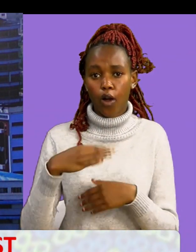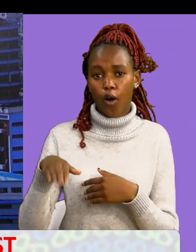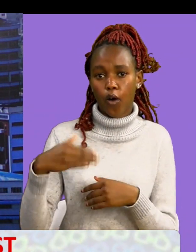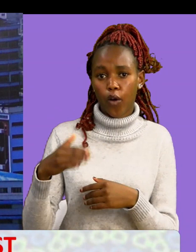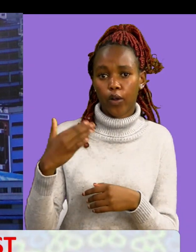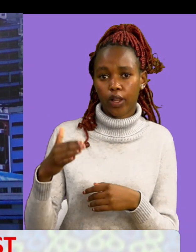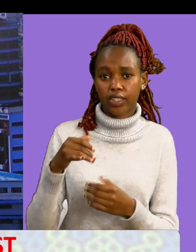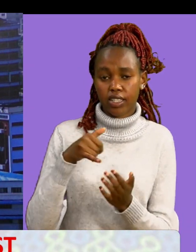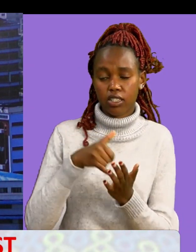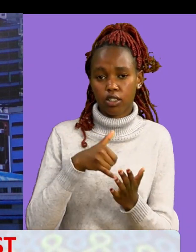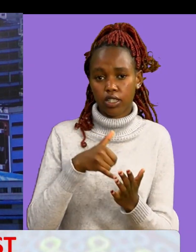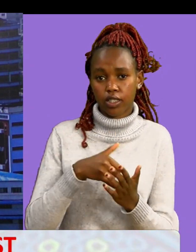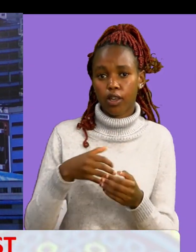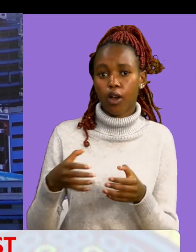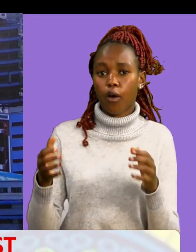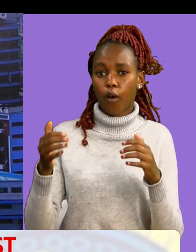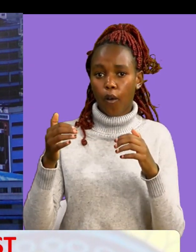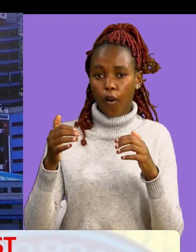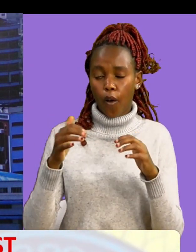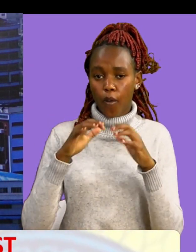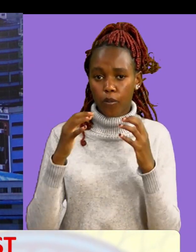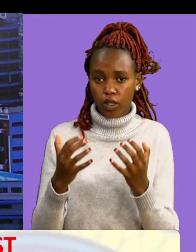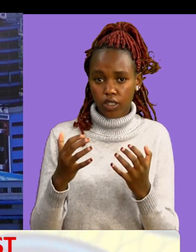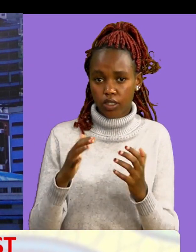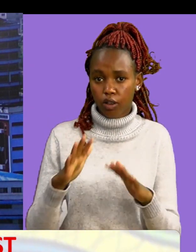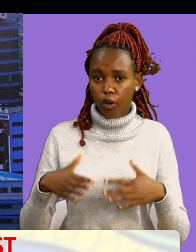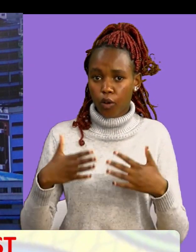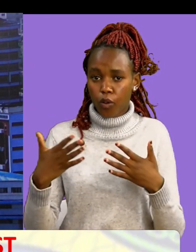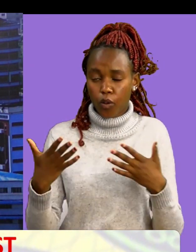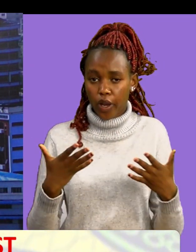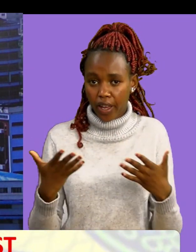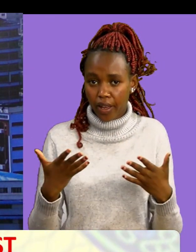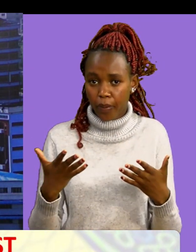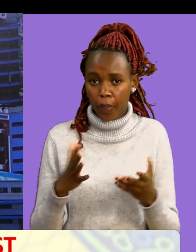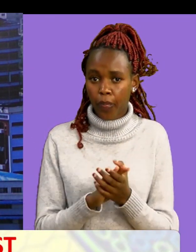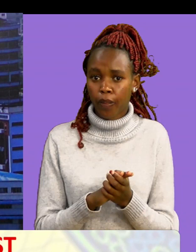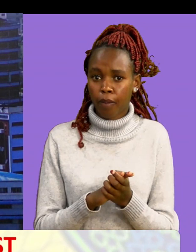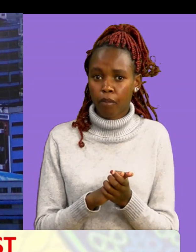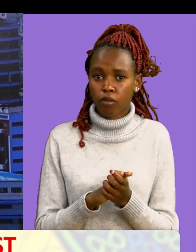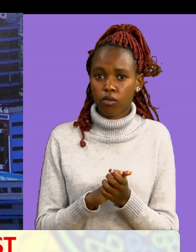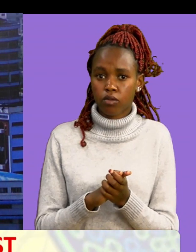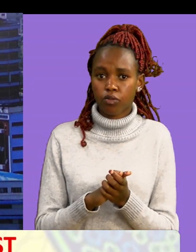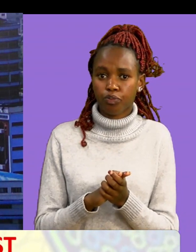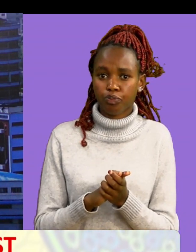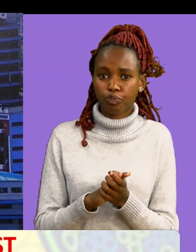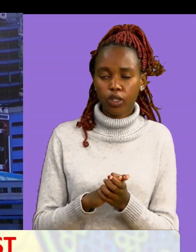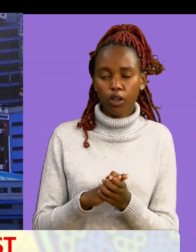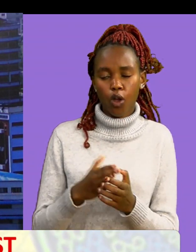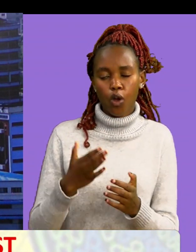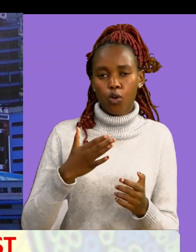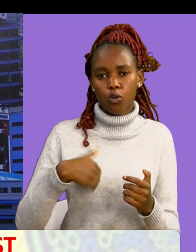an inclusive community where you don't have to shame your brother because they are able differently. Kona mwana